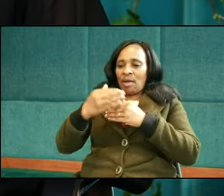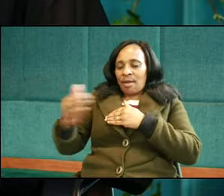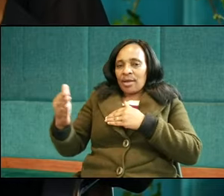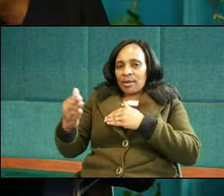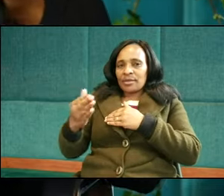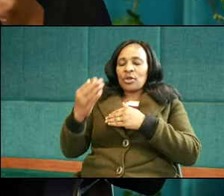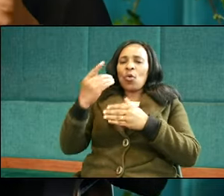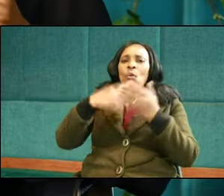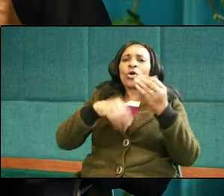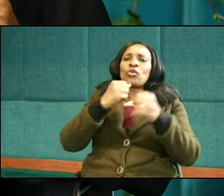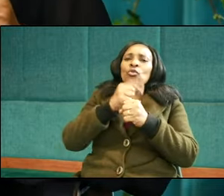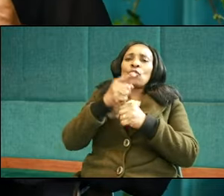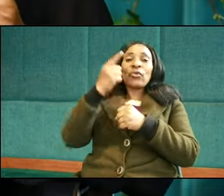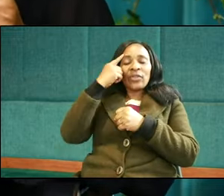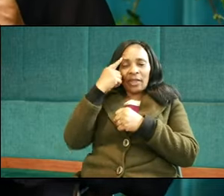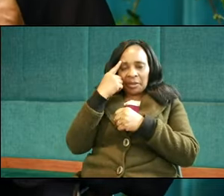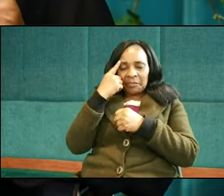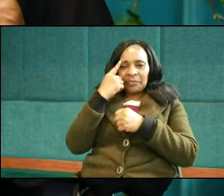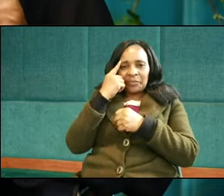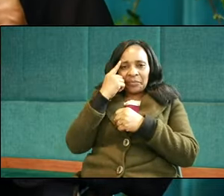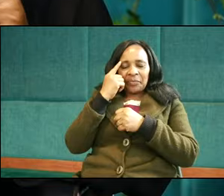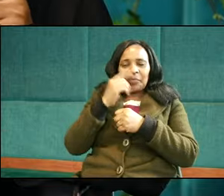our What Do You Think section.